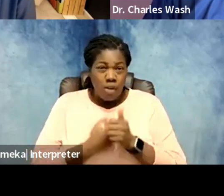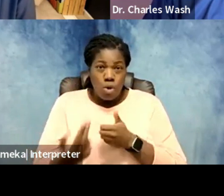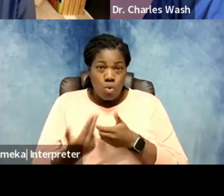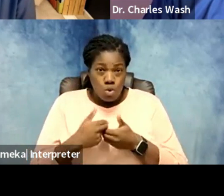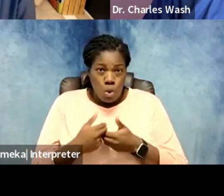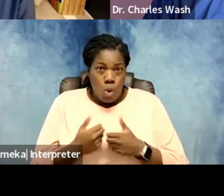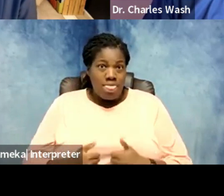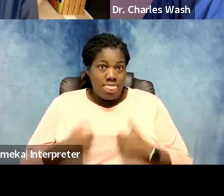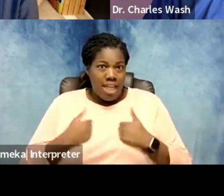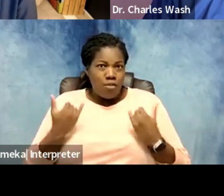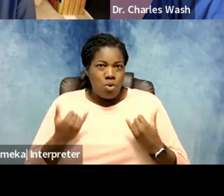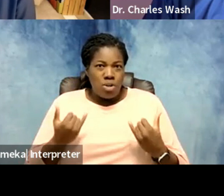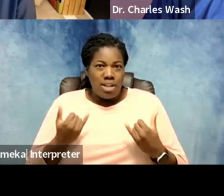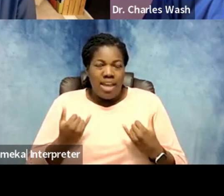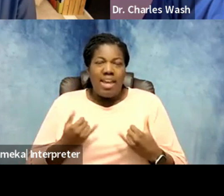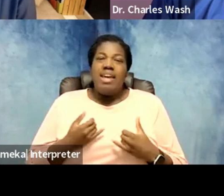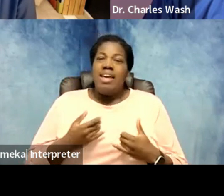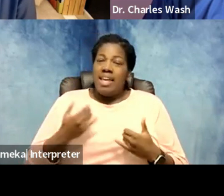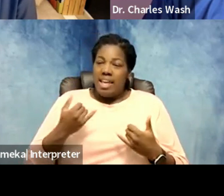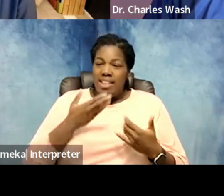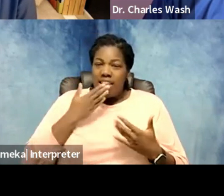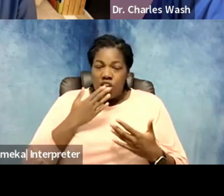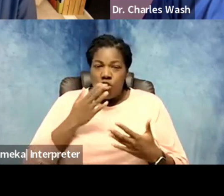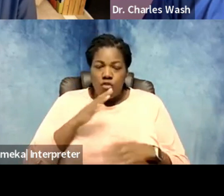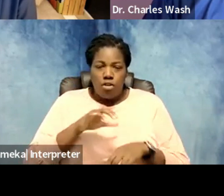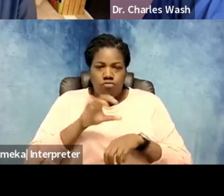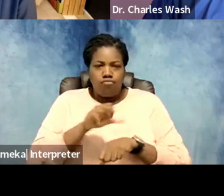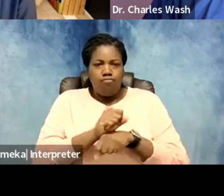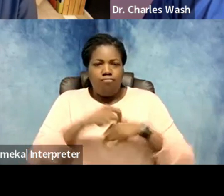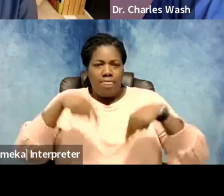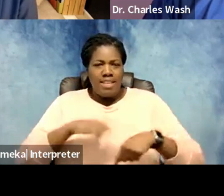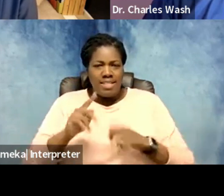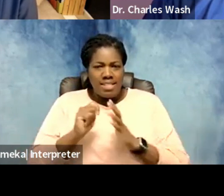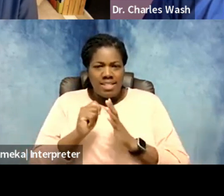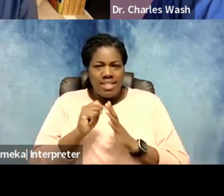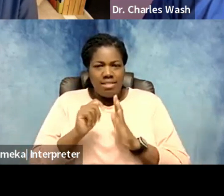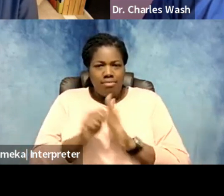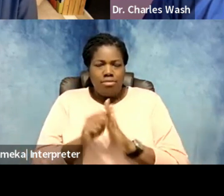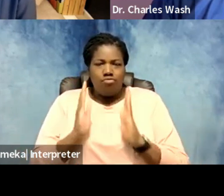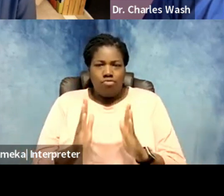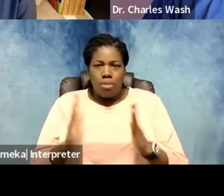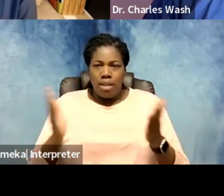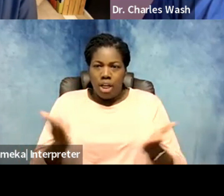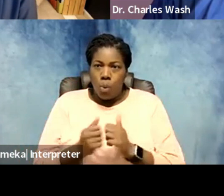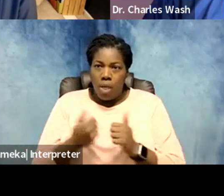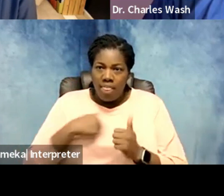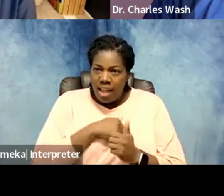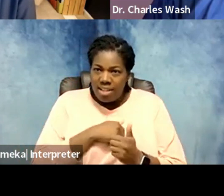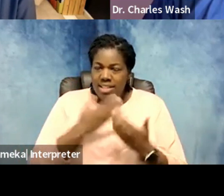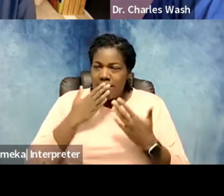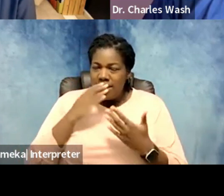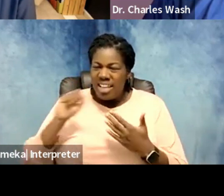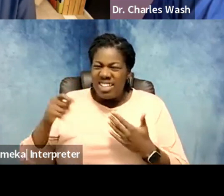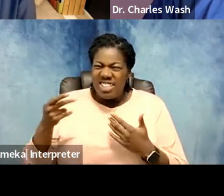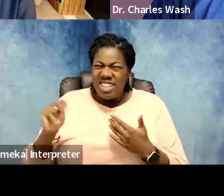today. It's great that you've notched up this time to be with us and to celebrate Stephen But I also want to thank those who